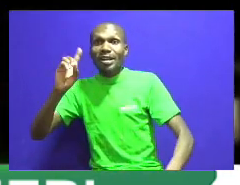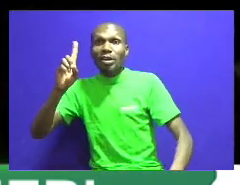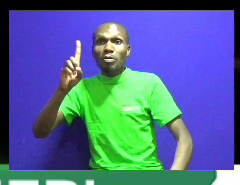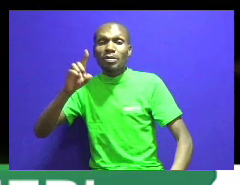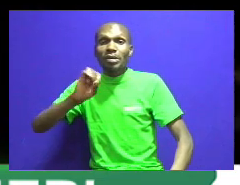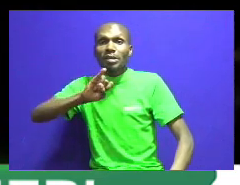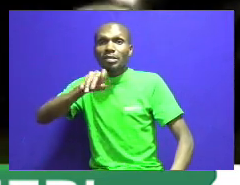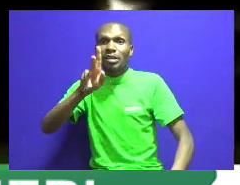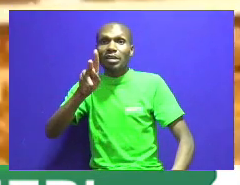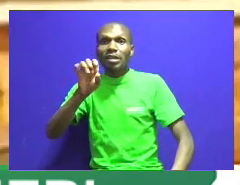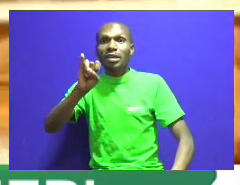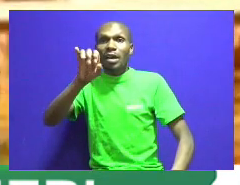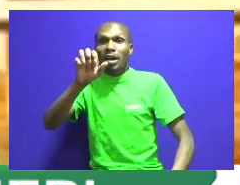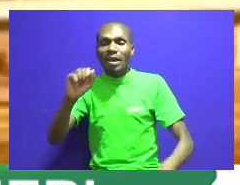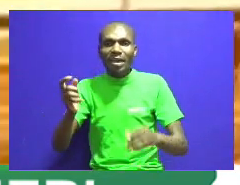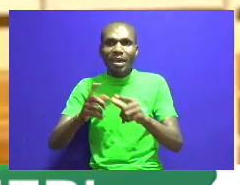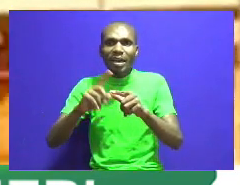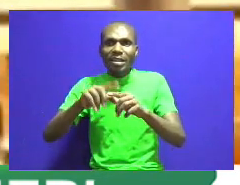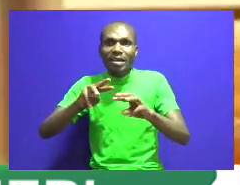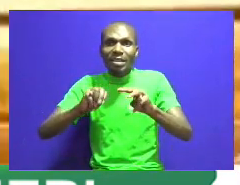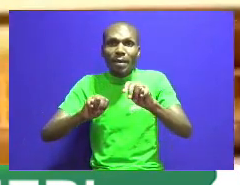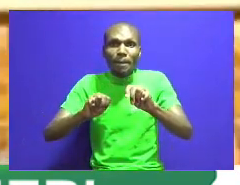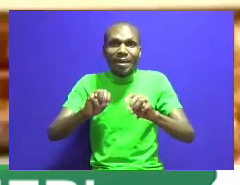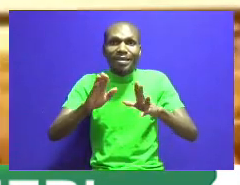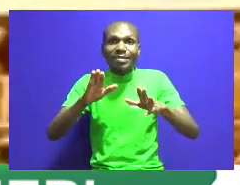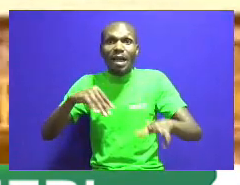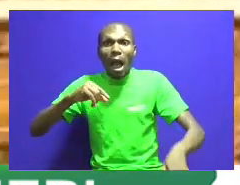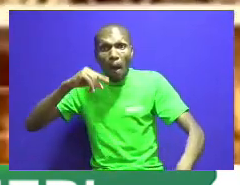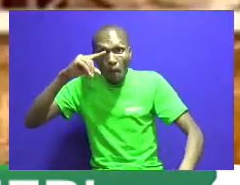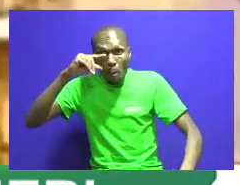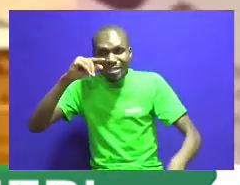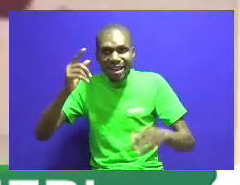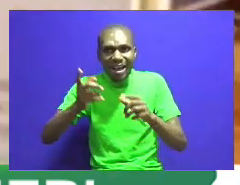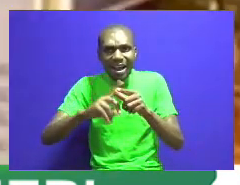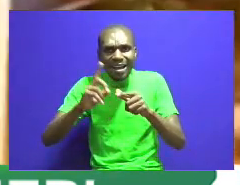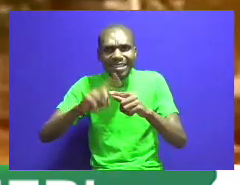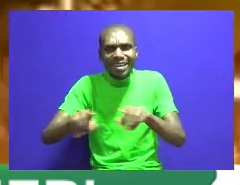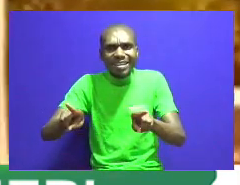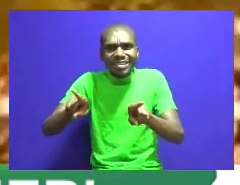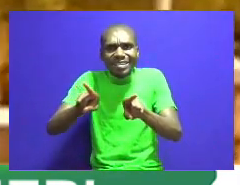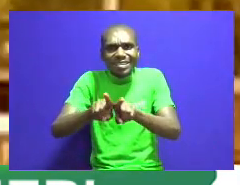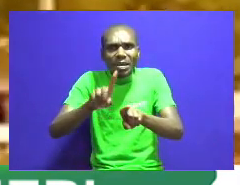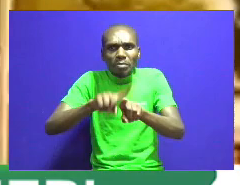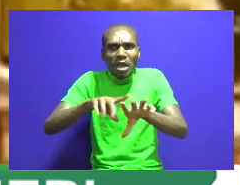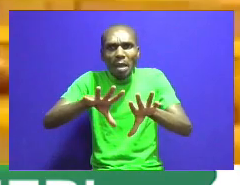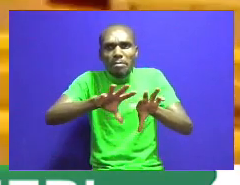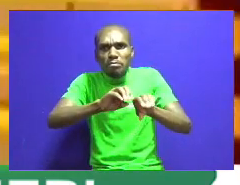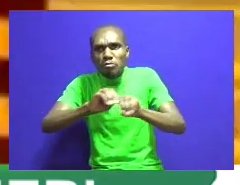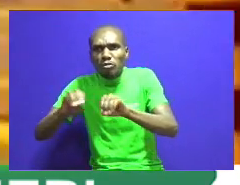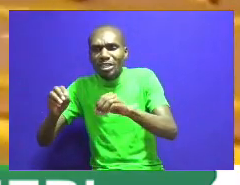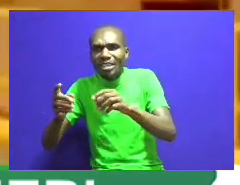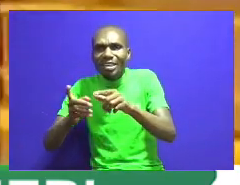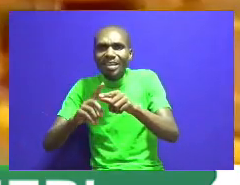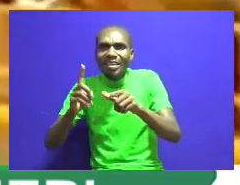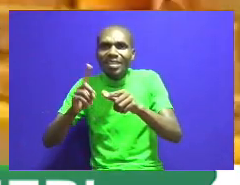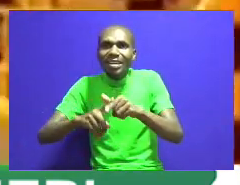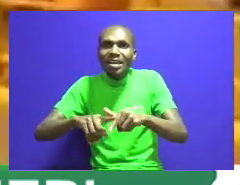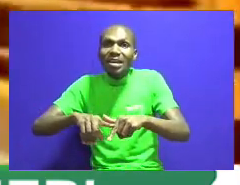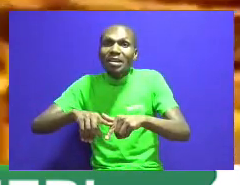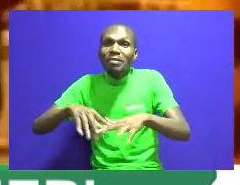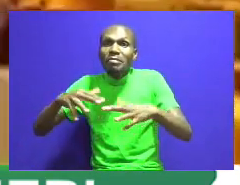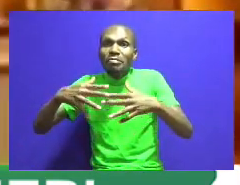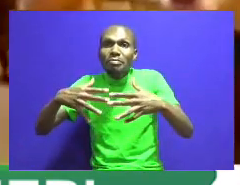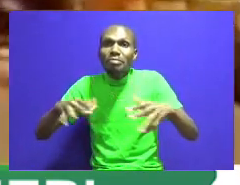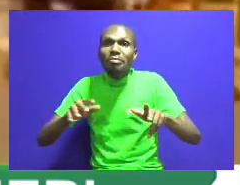JKIA. Umaneja o Mombasa International Airport, asichinga kie ichio nereni ganganyiwa, wika asegeti